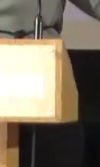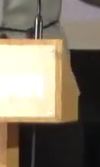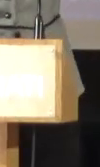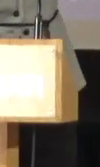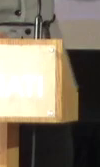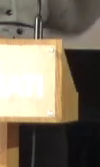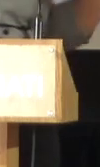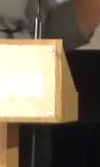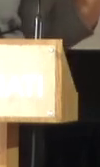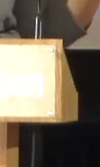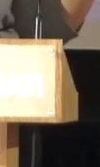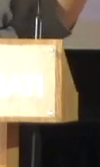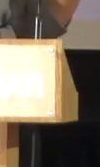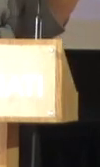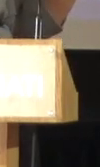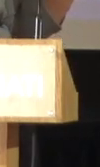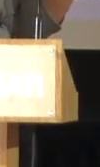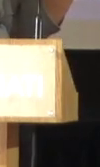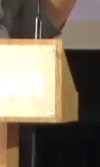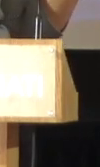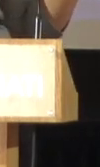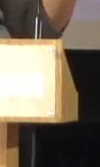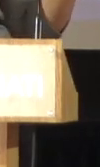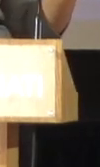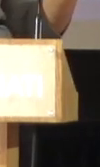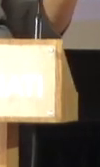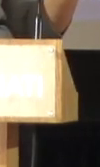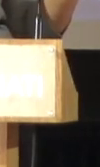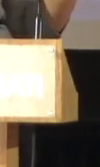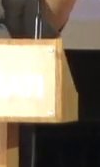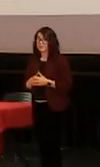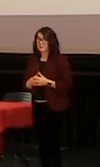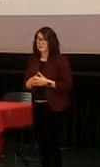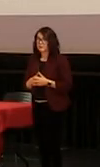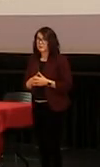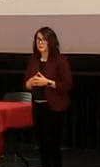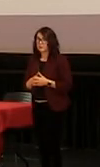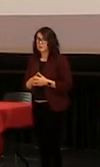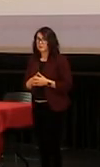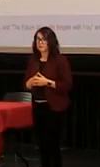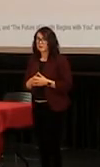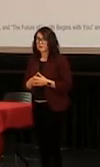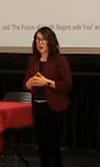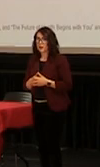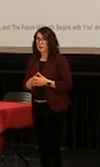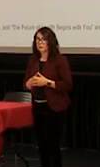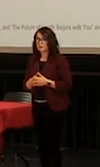hashtag. Mm-hmm. I will. Thank you.